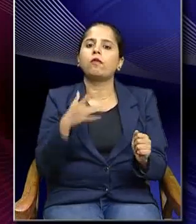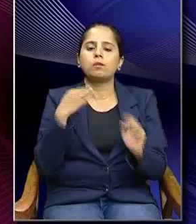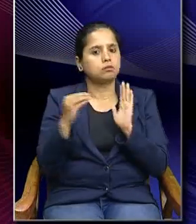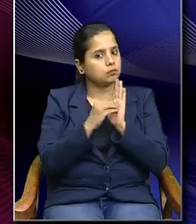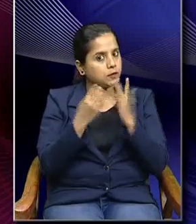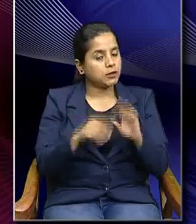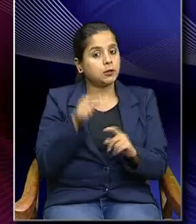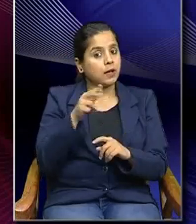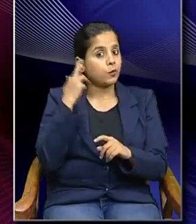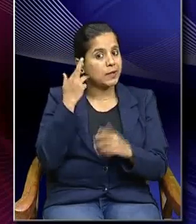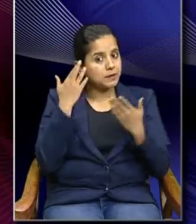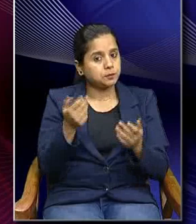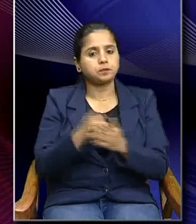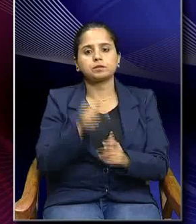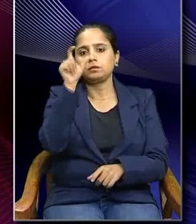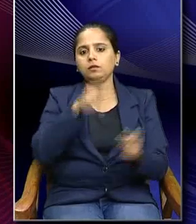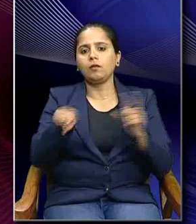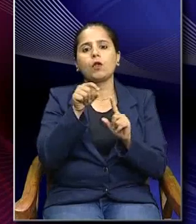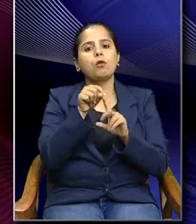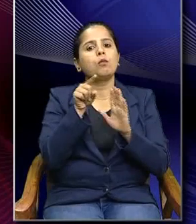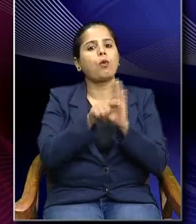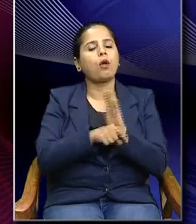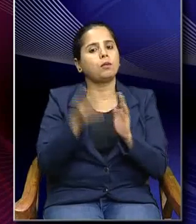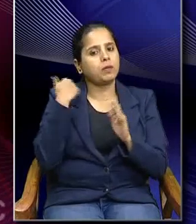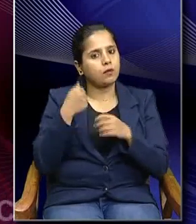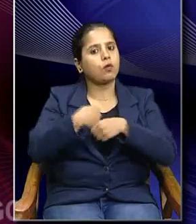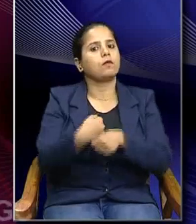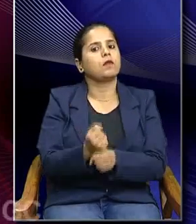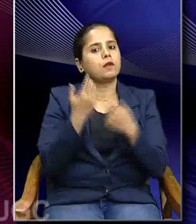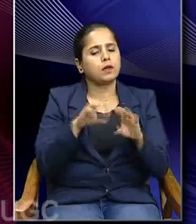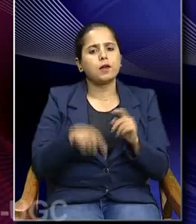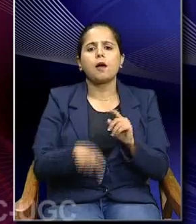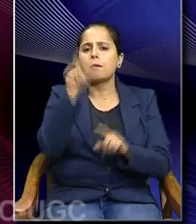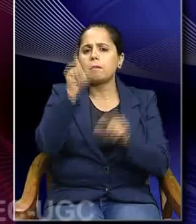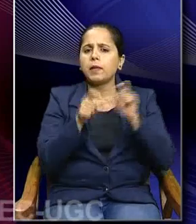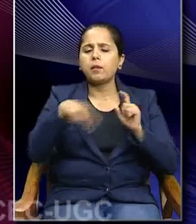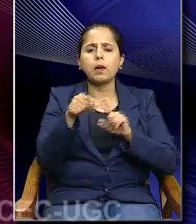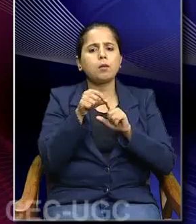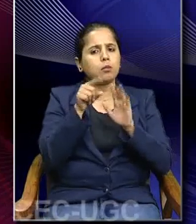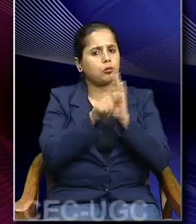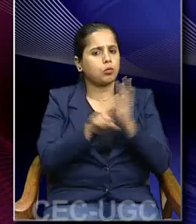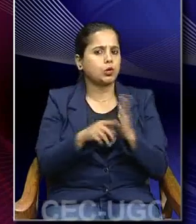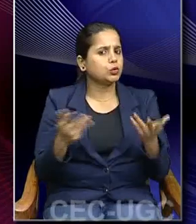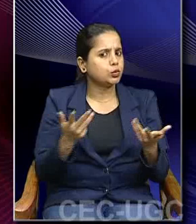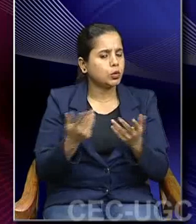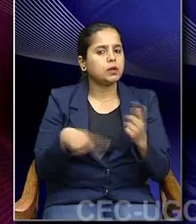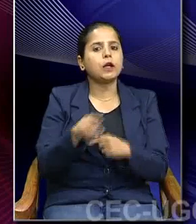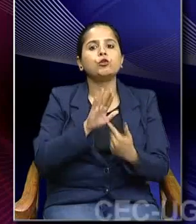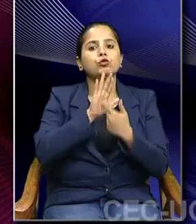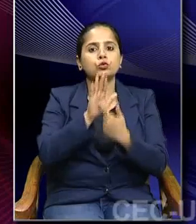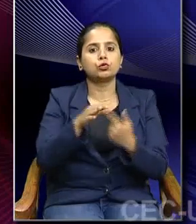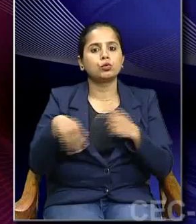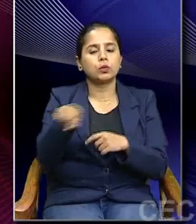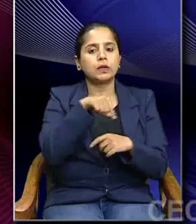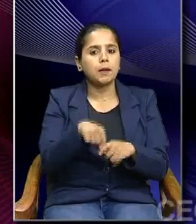and therefore population policies were framed. What is a population policy? It is defined as